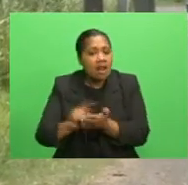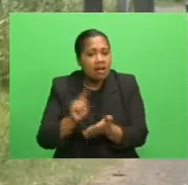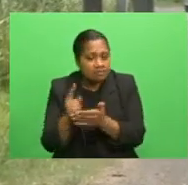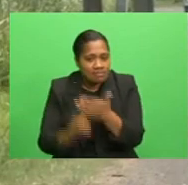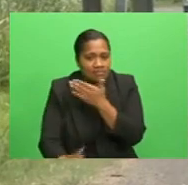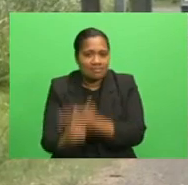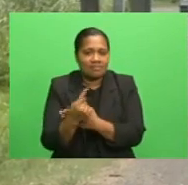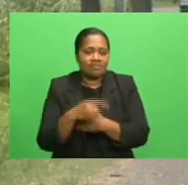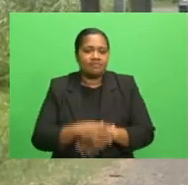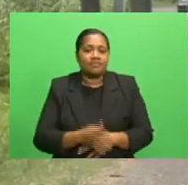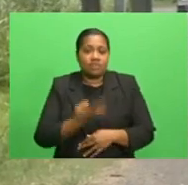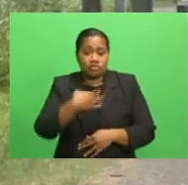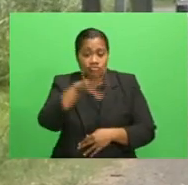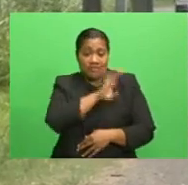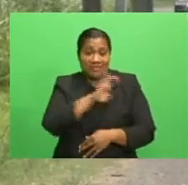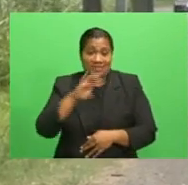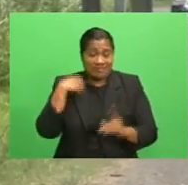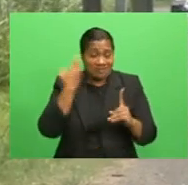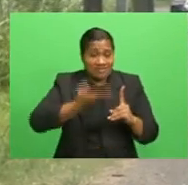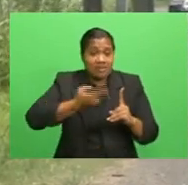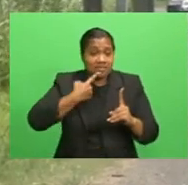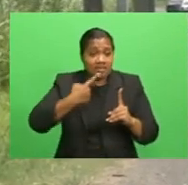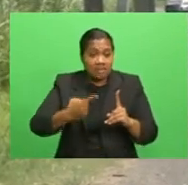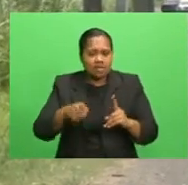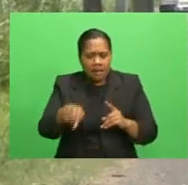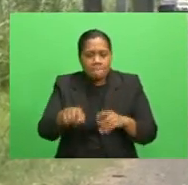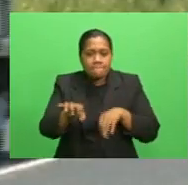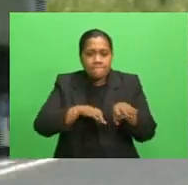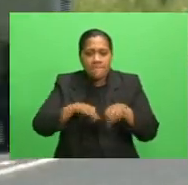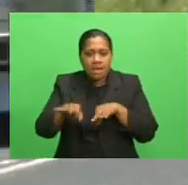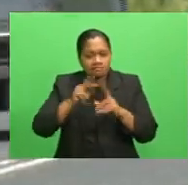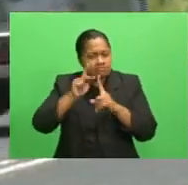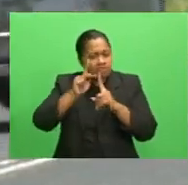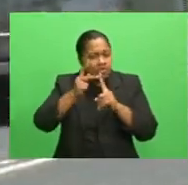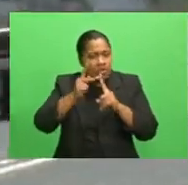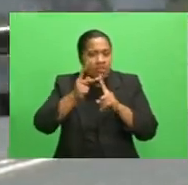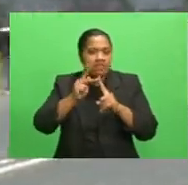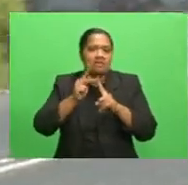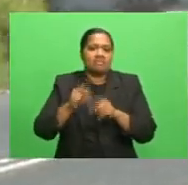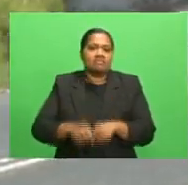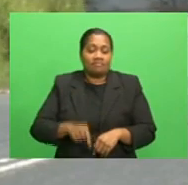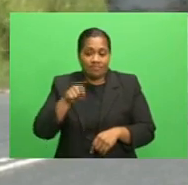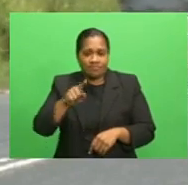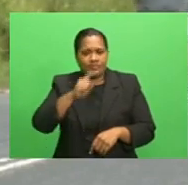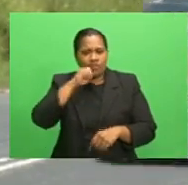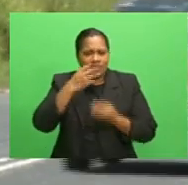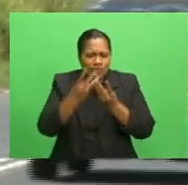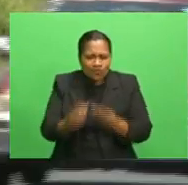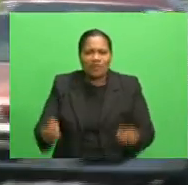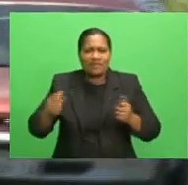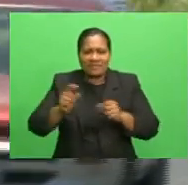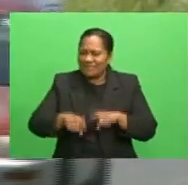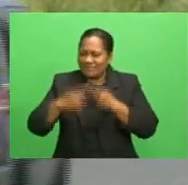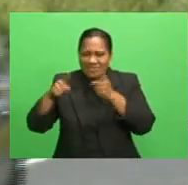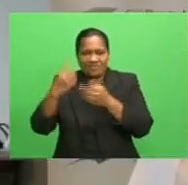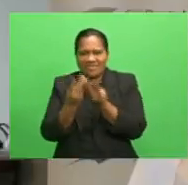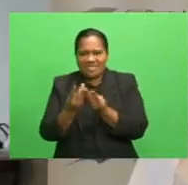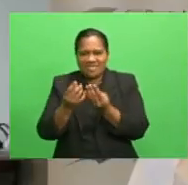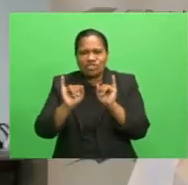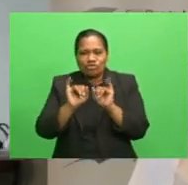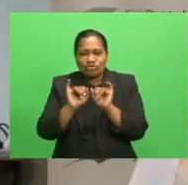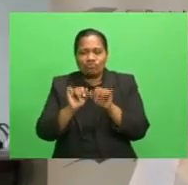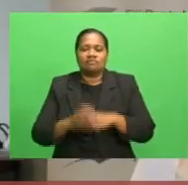Chief Executive Jonathan Moore says the expansion plan is a priority as it will address multiple issues including aging assets.